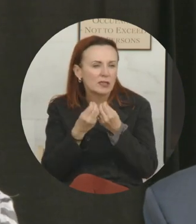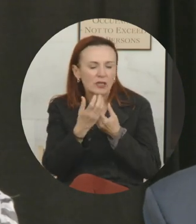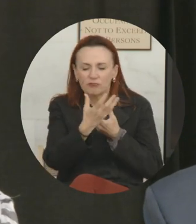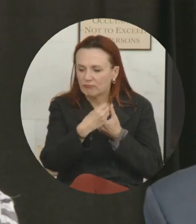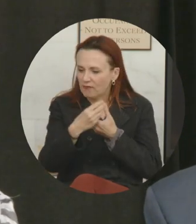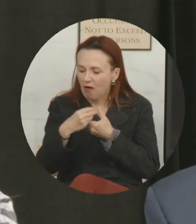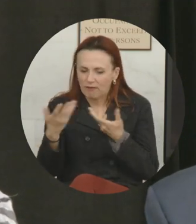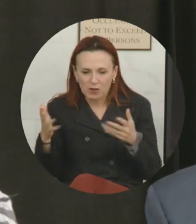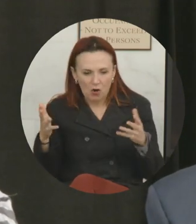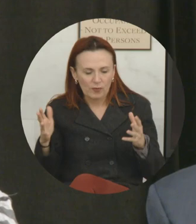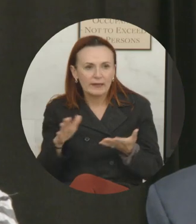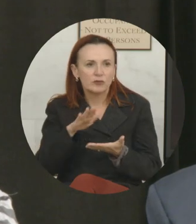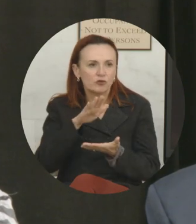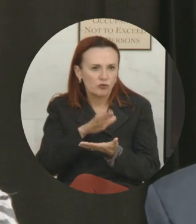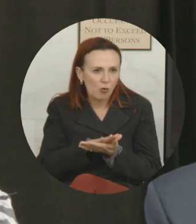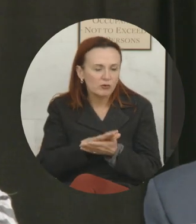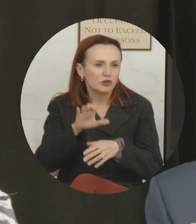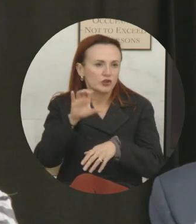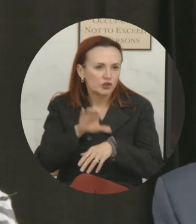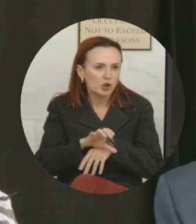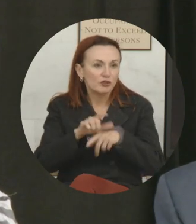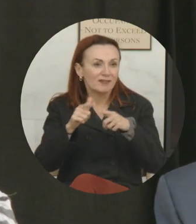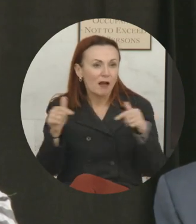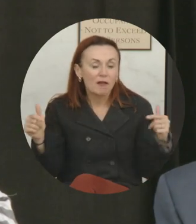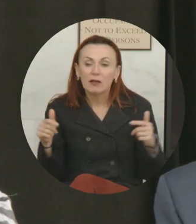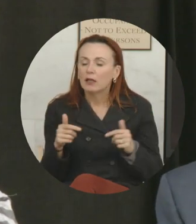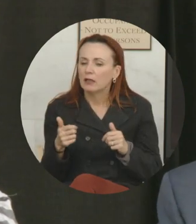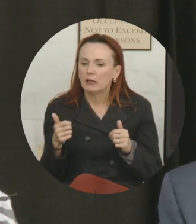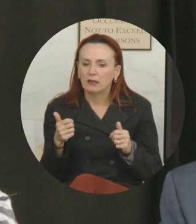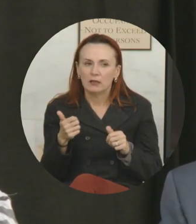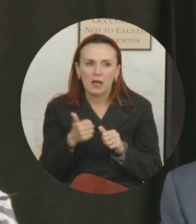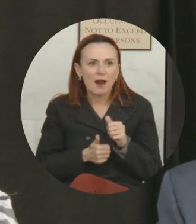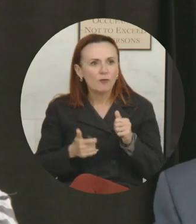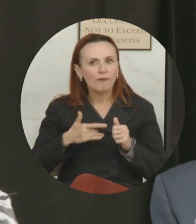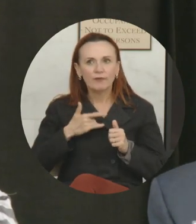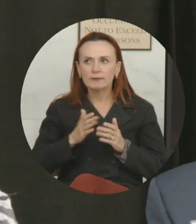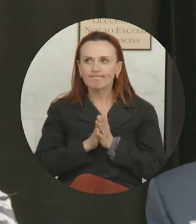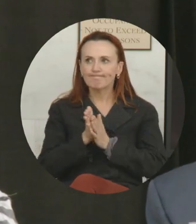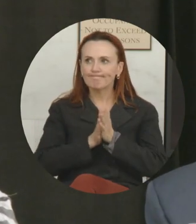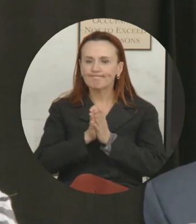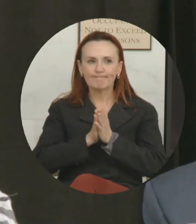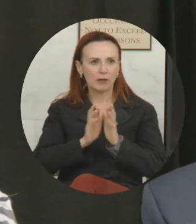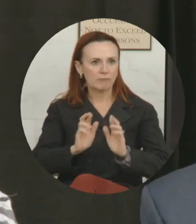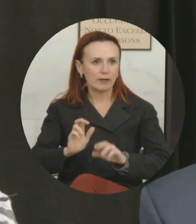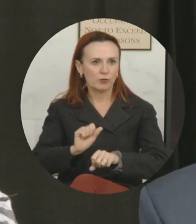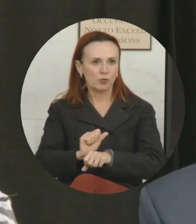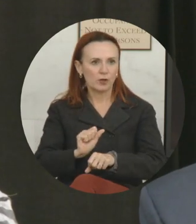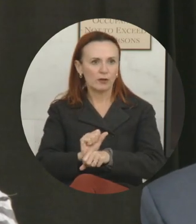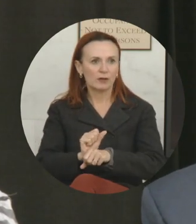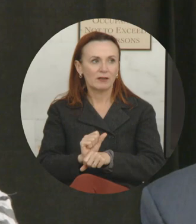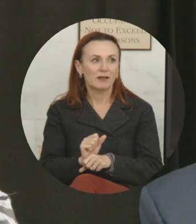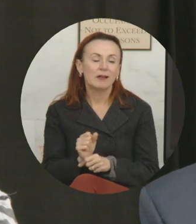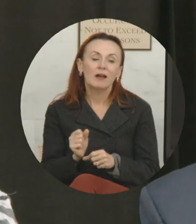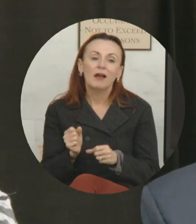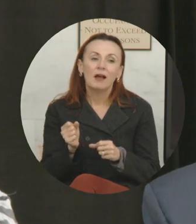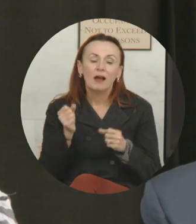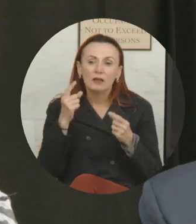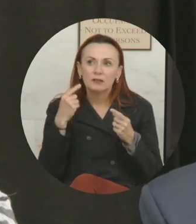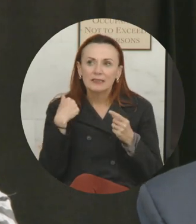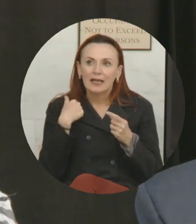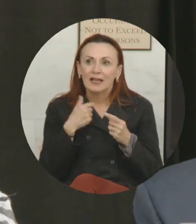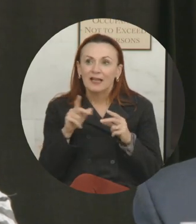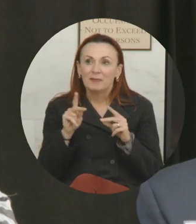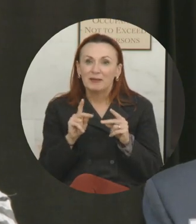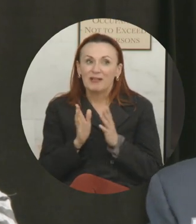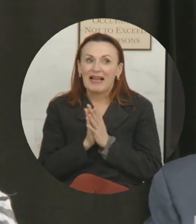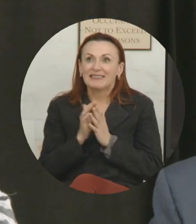other faith-based organizations. So, and everybody's really energized and behind it. Now, a lot of it's falling on us to continue to lead it, and it's not